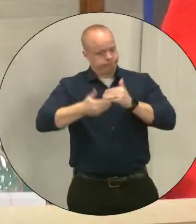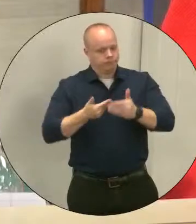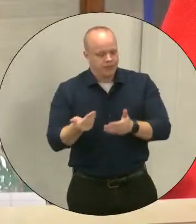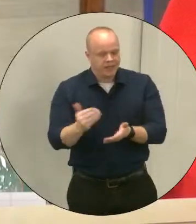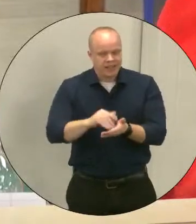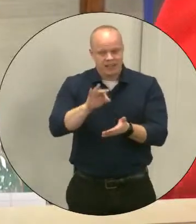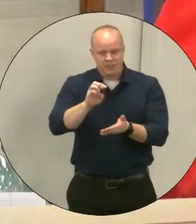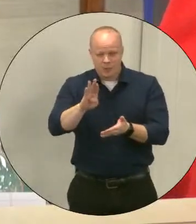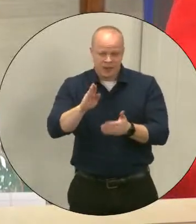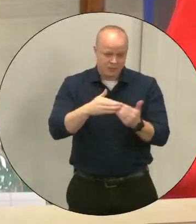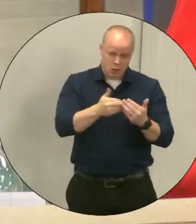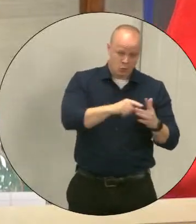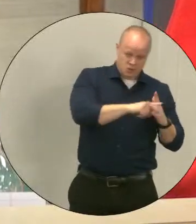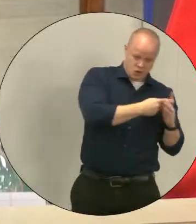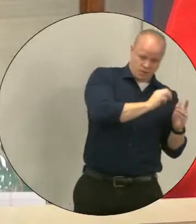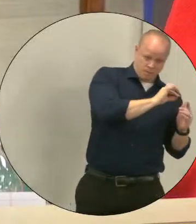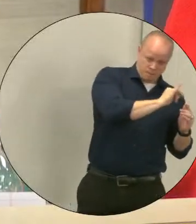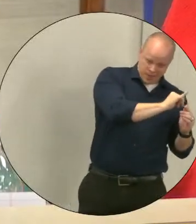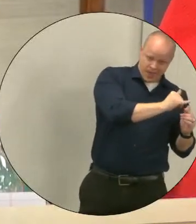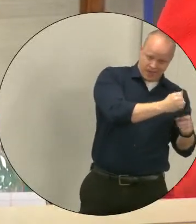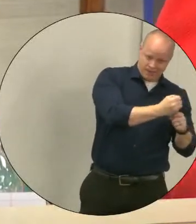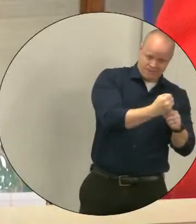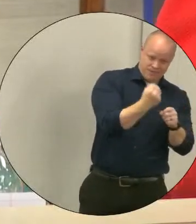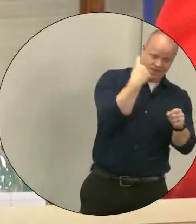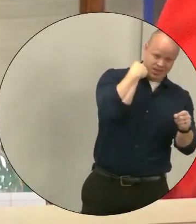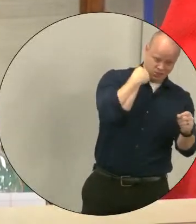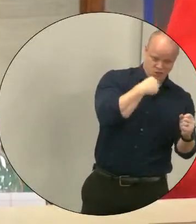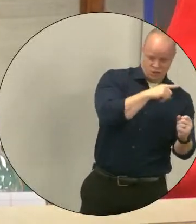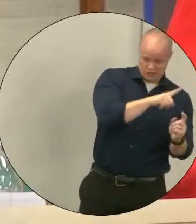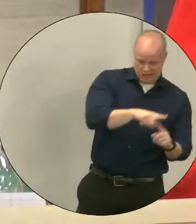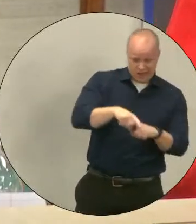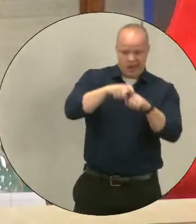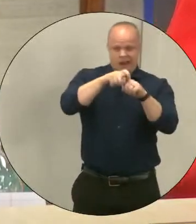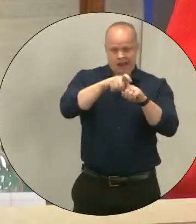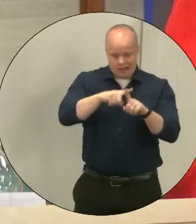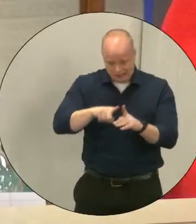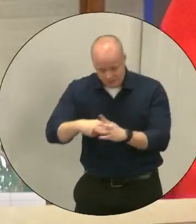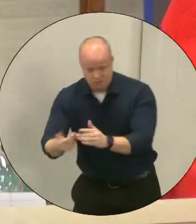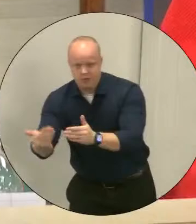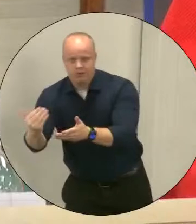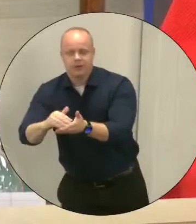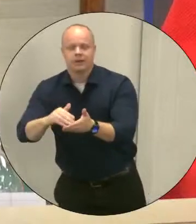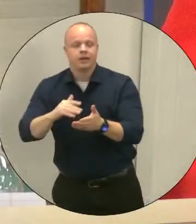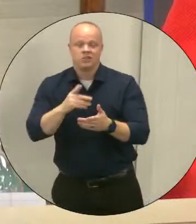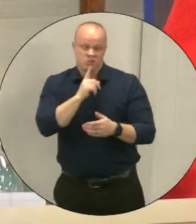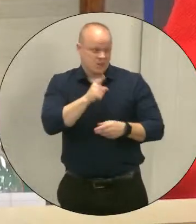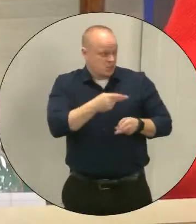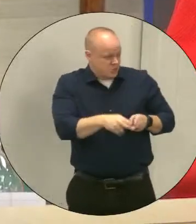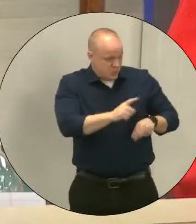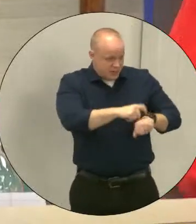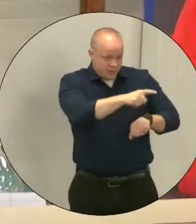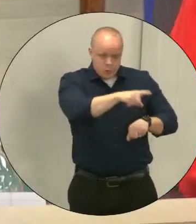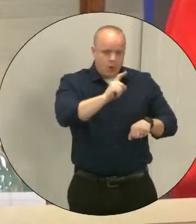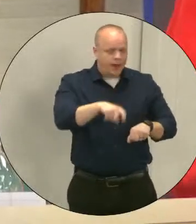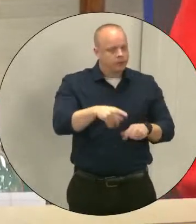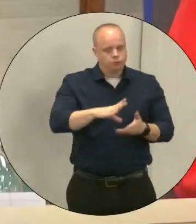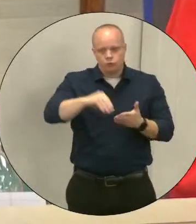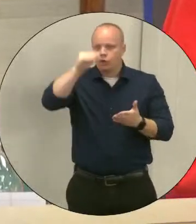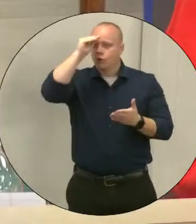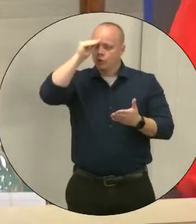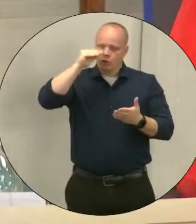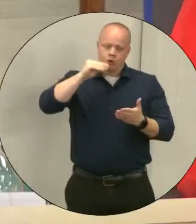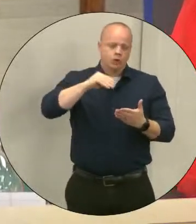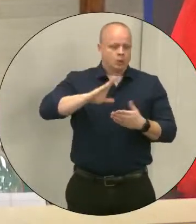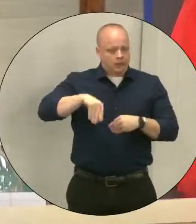been working on this since May of last year. And within the short amount of time, you've had to absorb, give